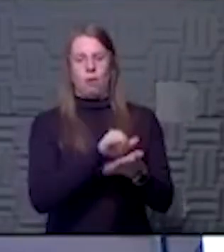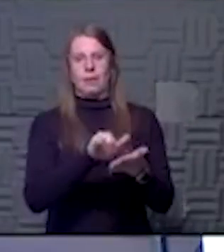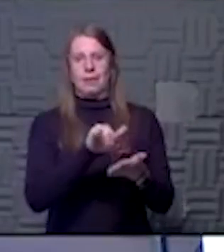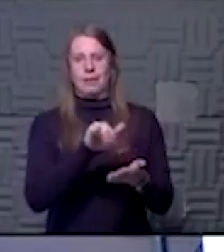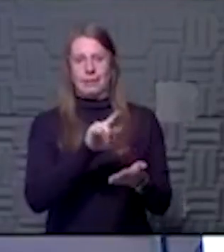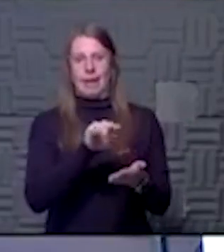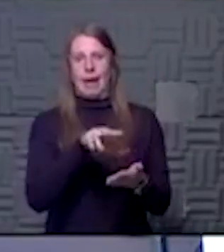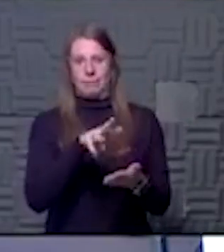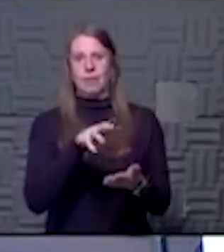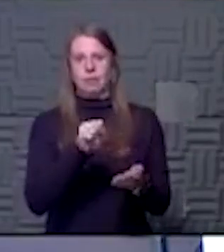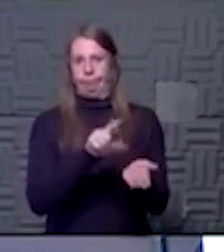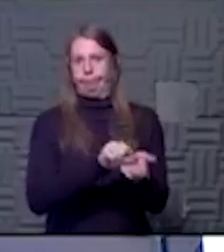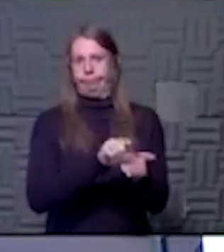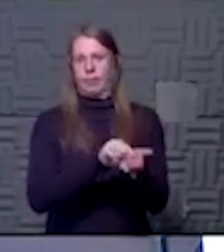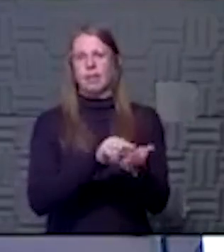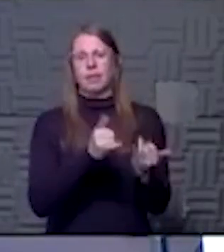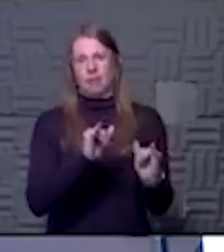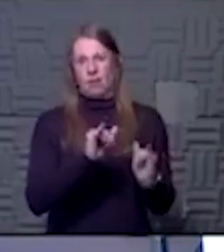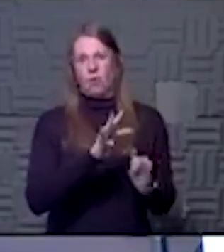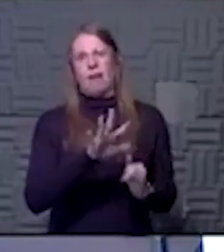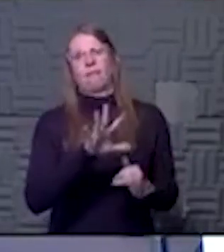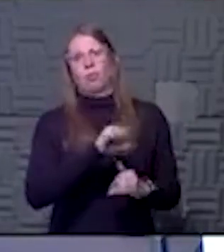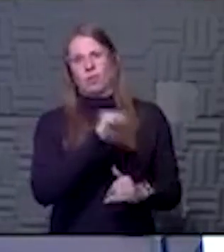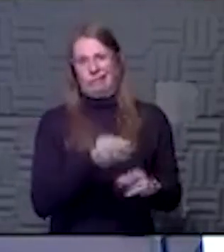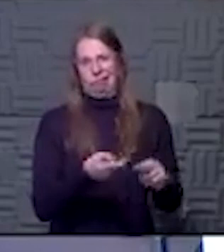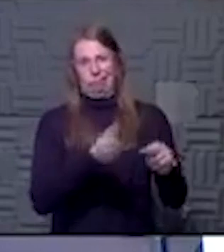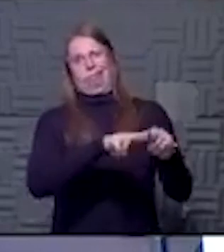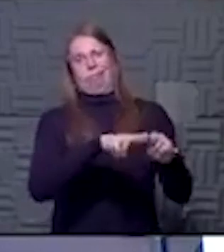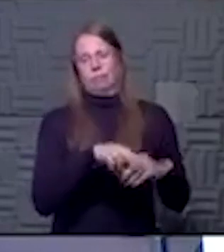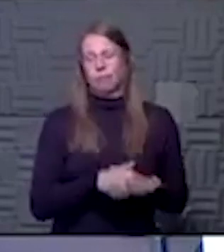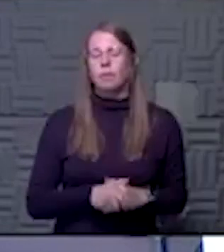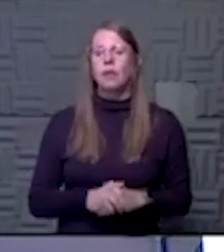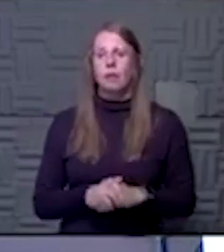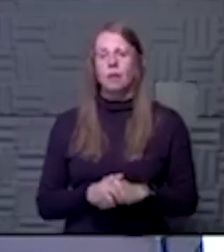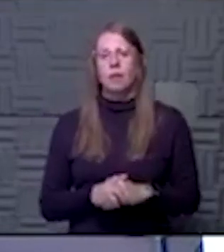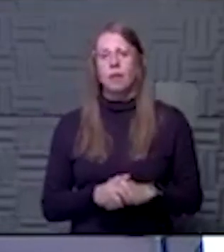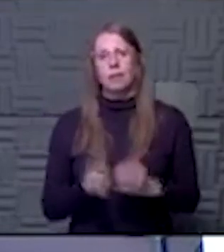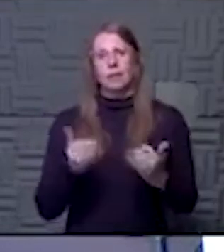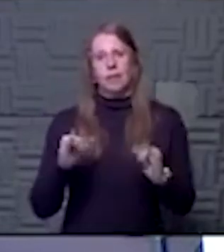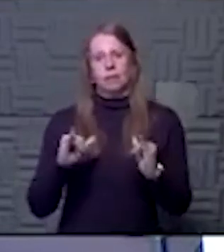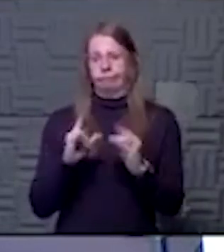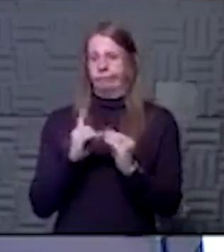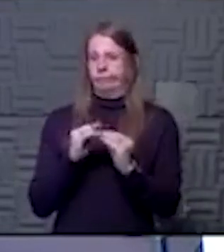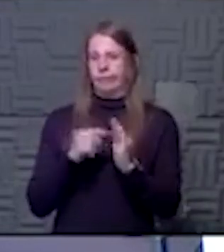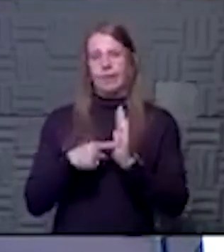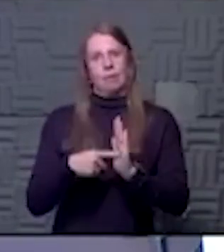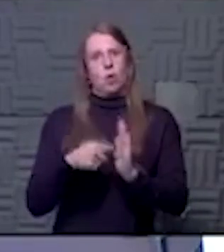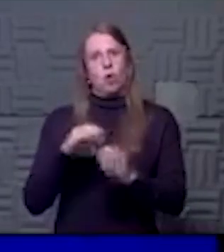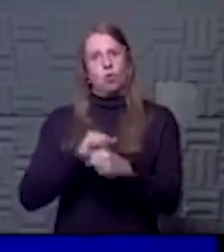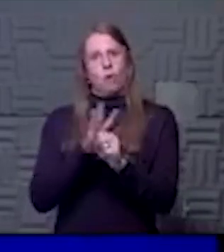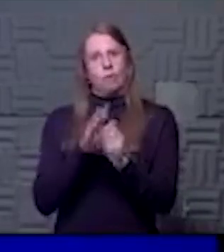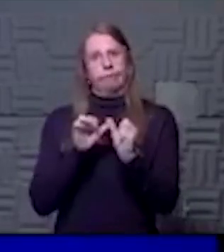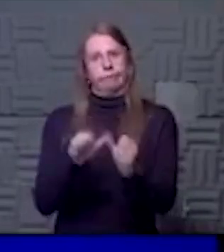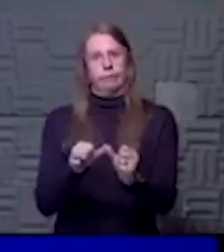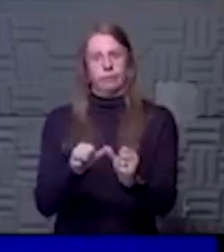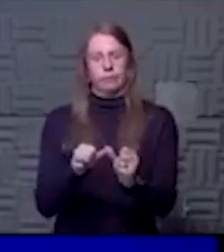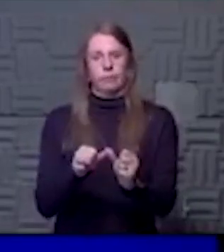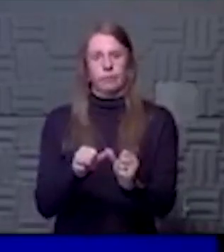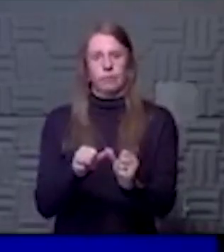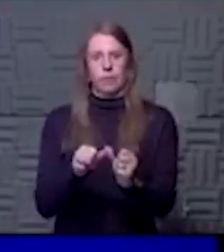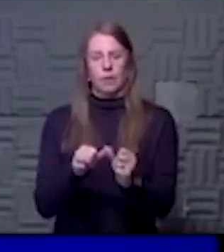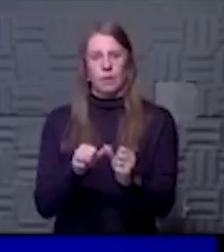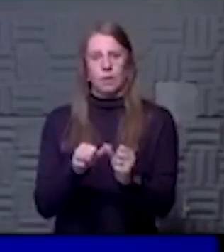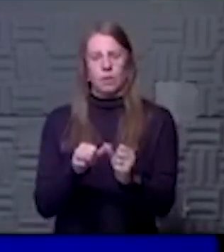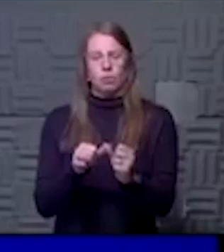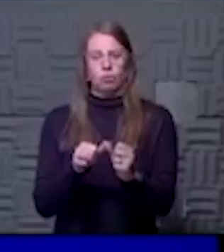still up 35%. Yeah. And so overall, that yet another example of how COVID continues to